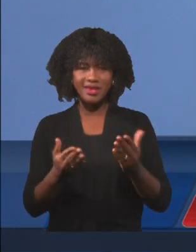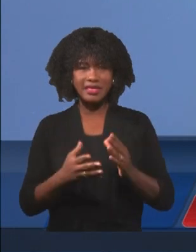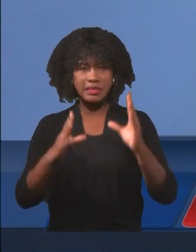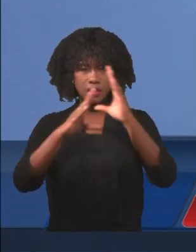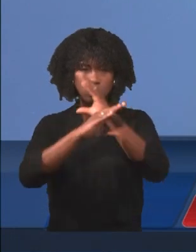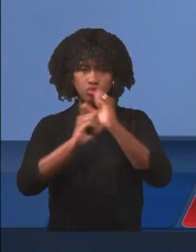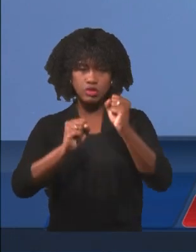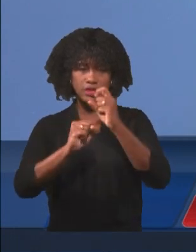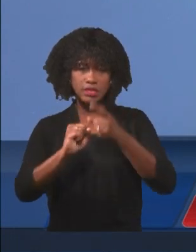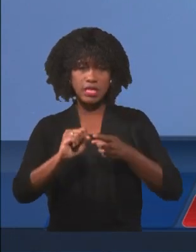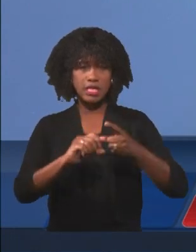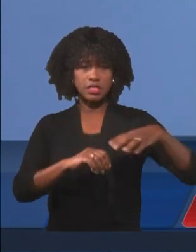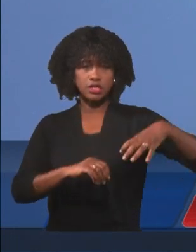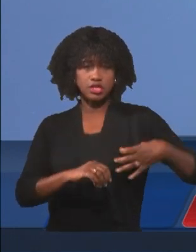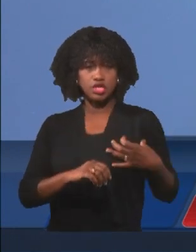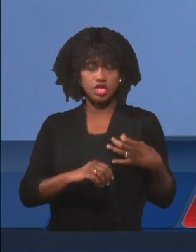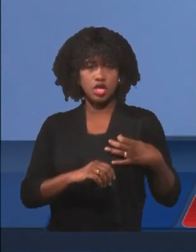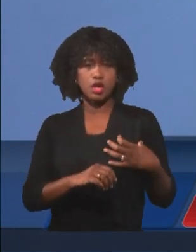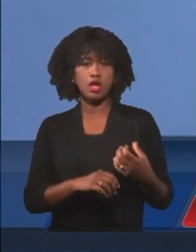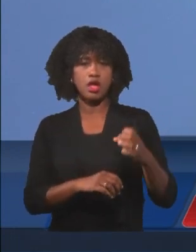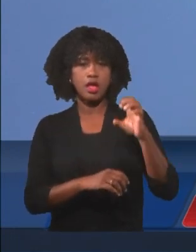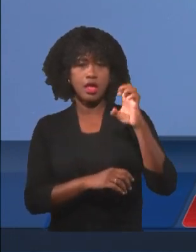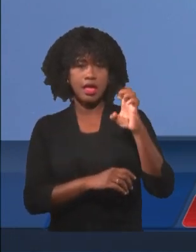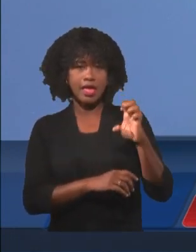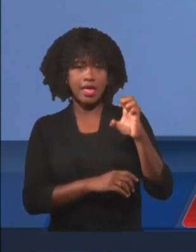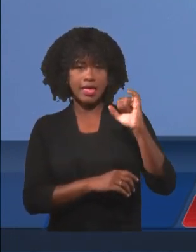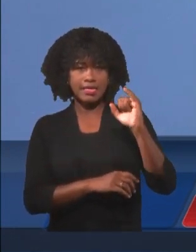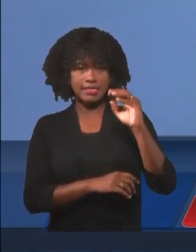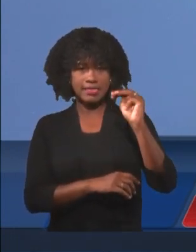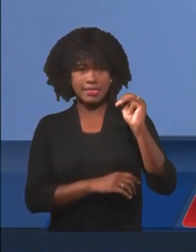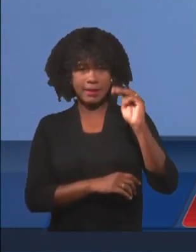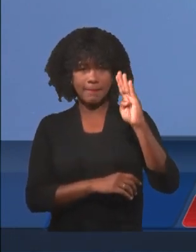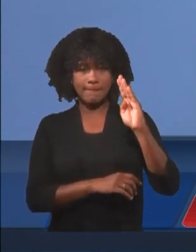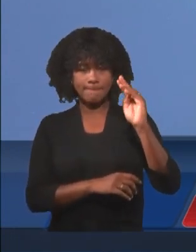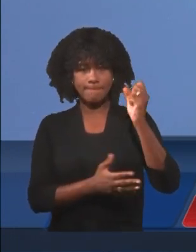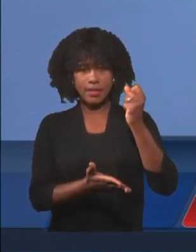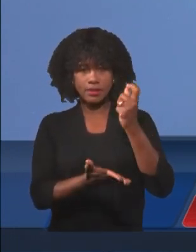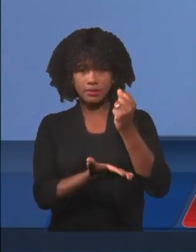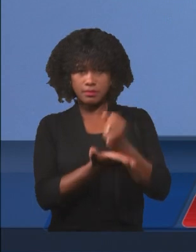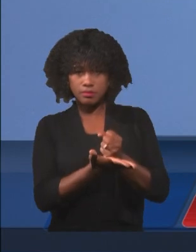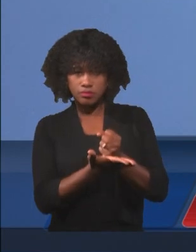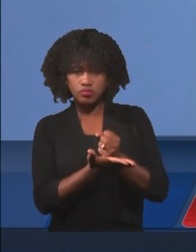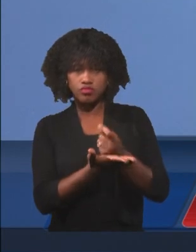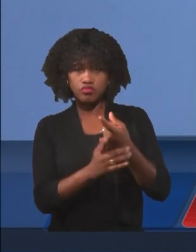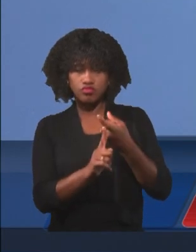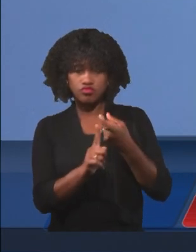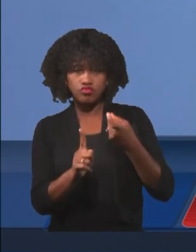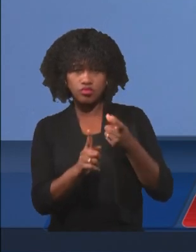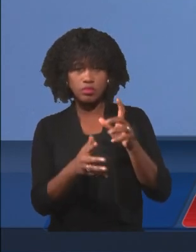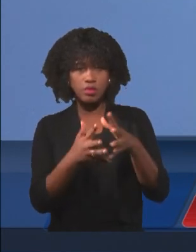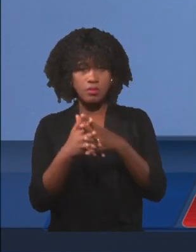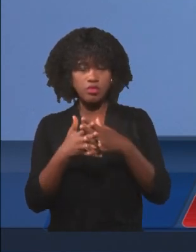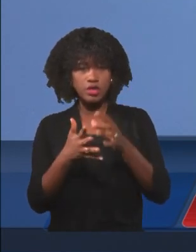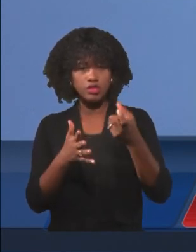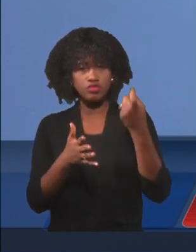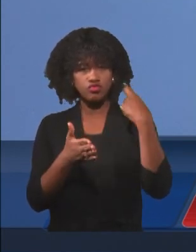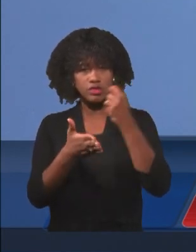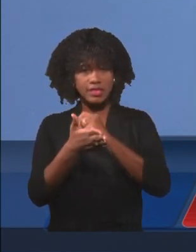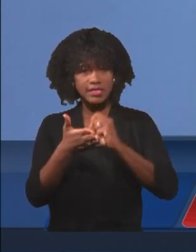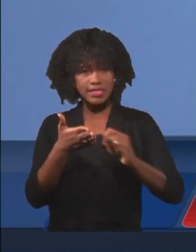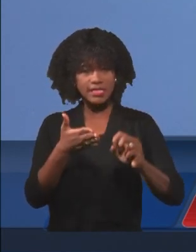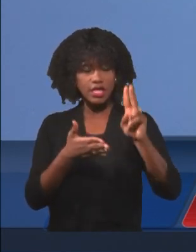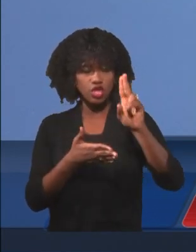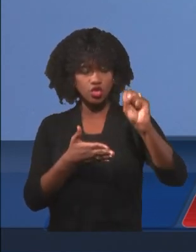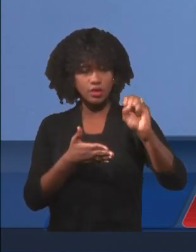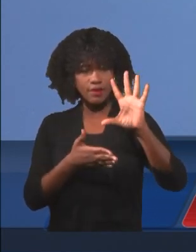President and Chair of the Export-Import Bank, Eximbank of the United States, Reta Jo Lewis, says the recent signing of a U.S.